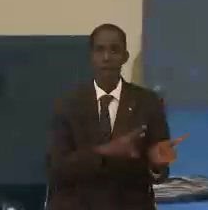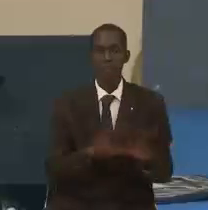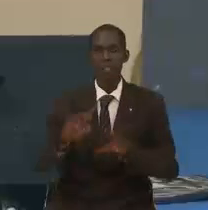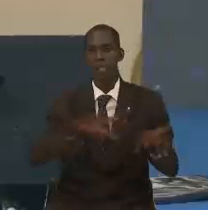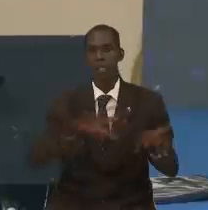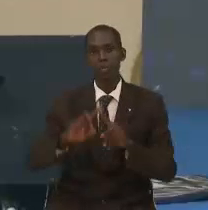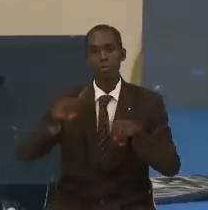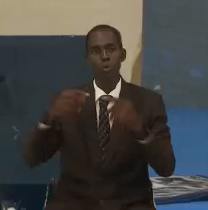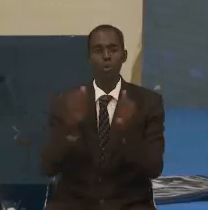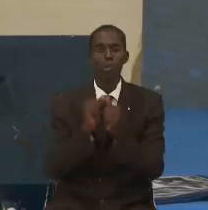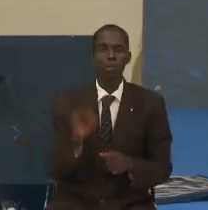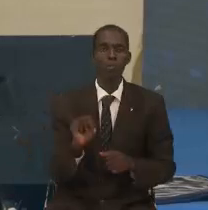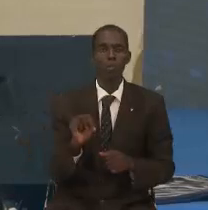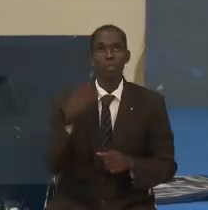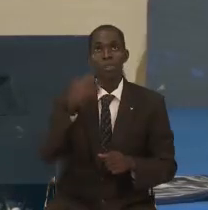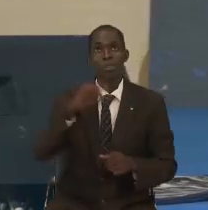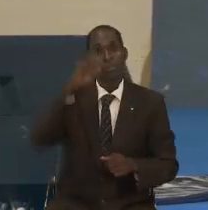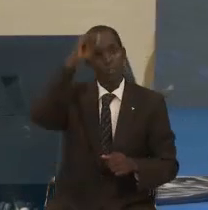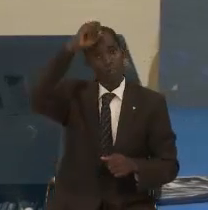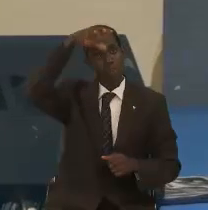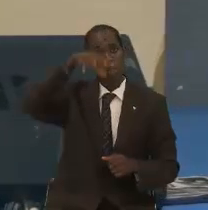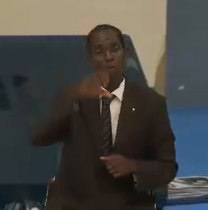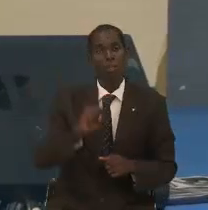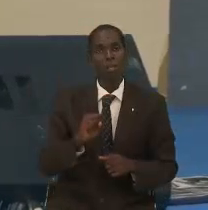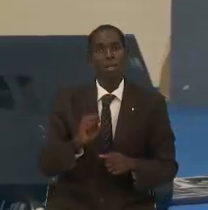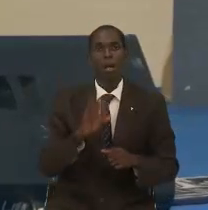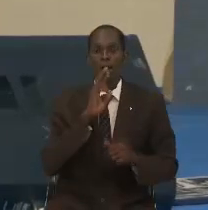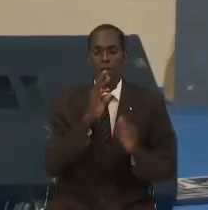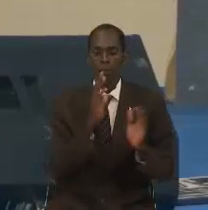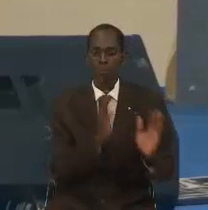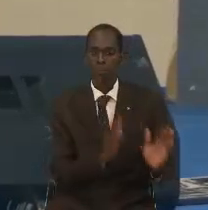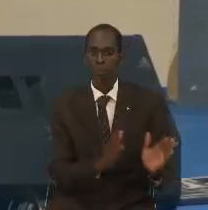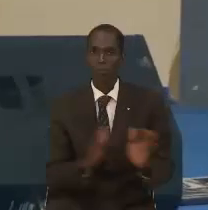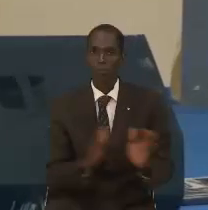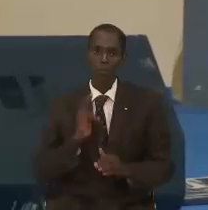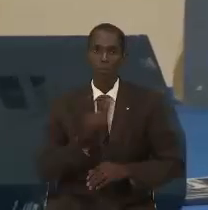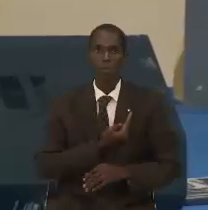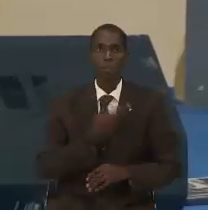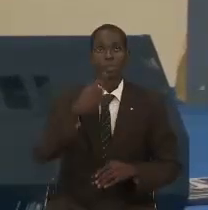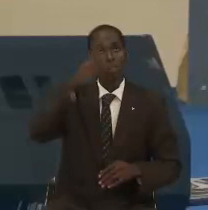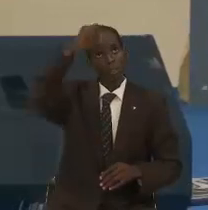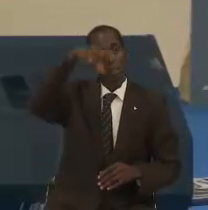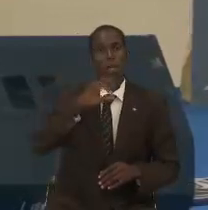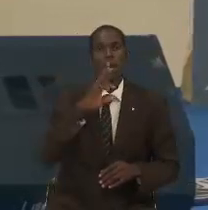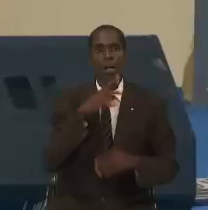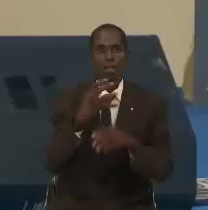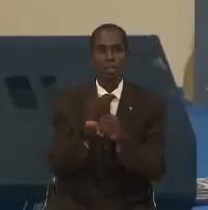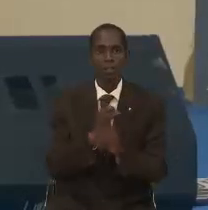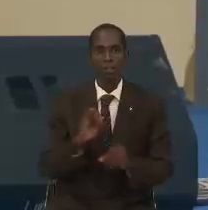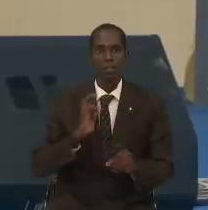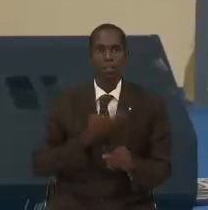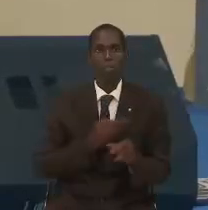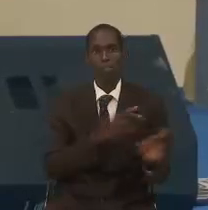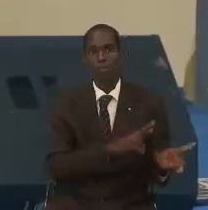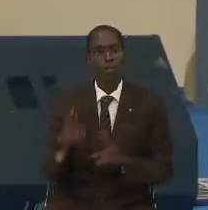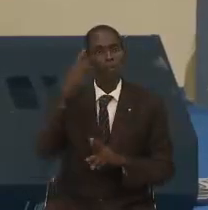showers are getting us ready. The showers are preparing us for the